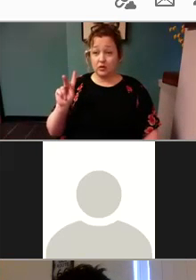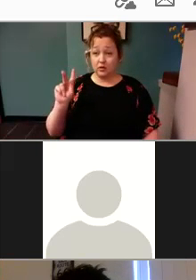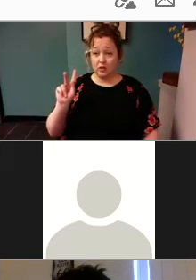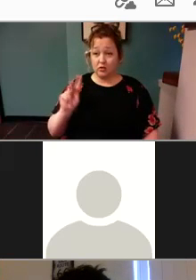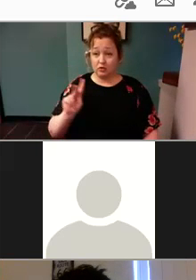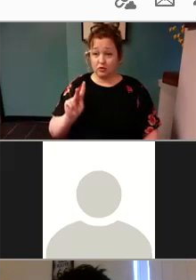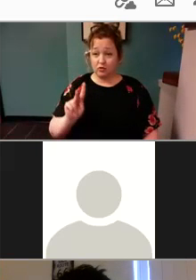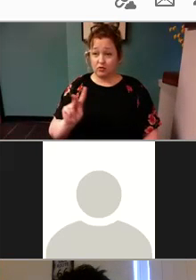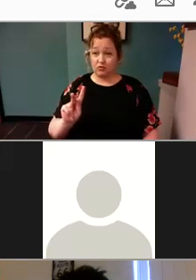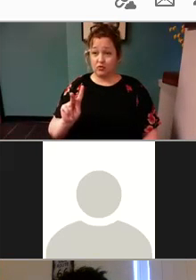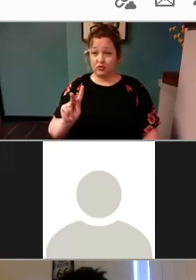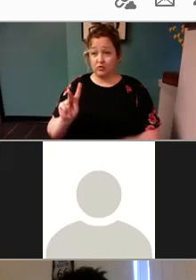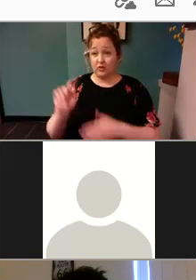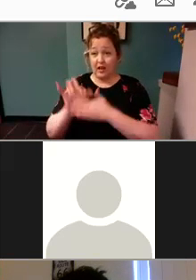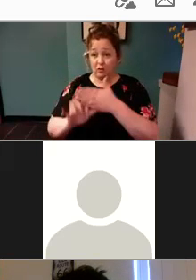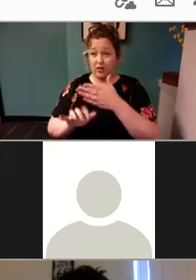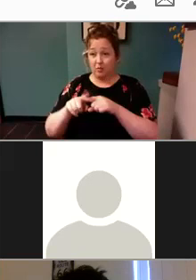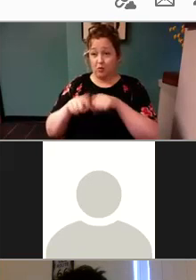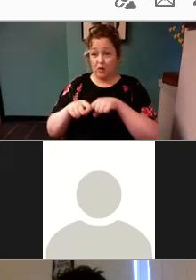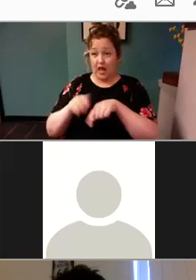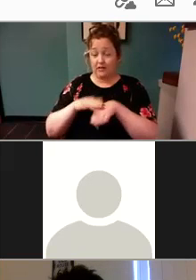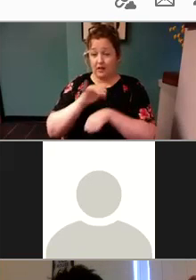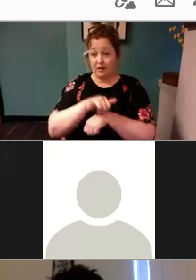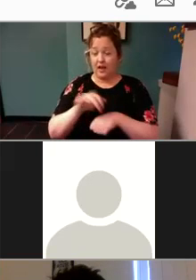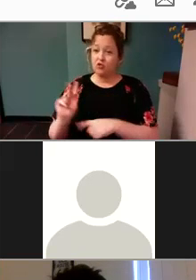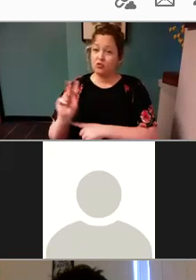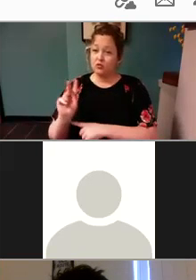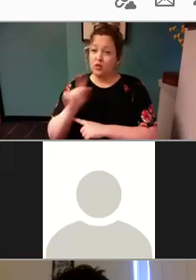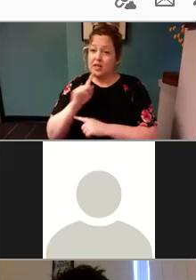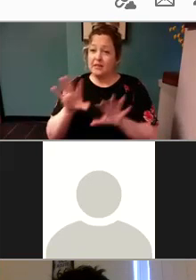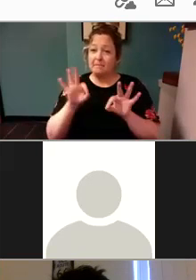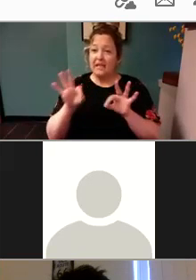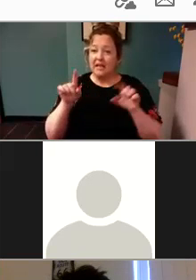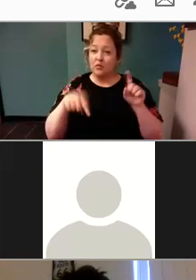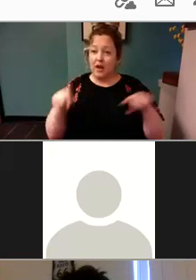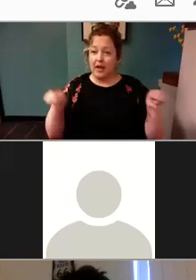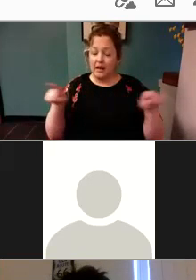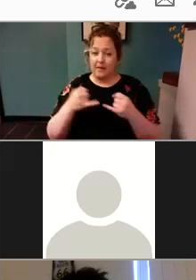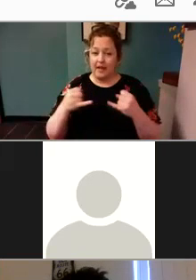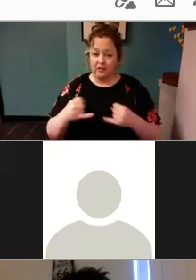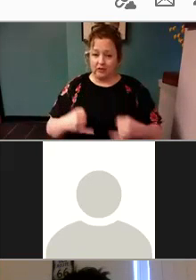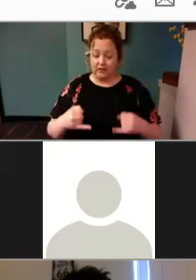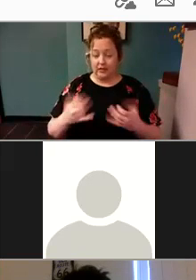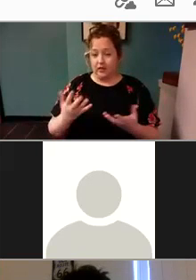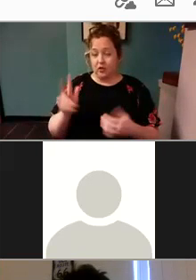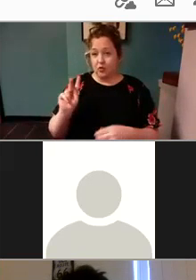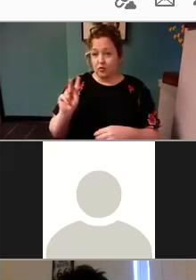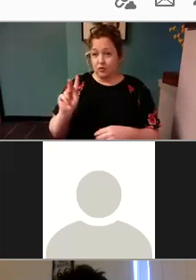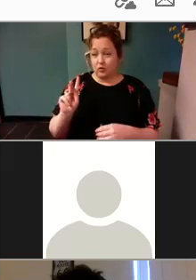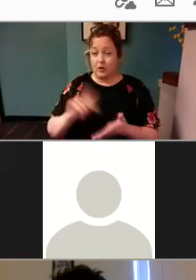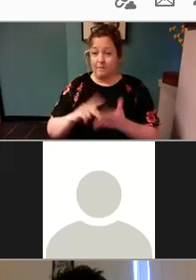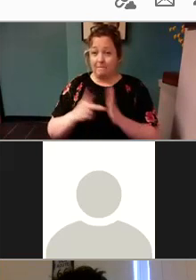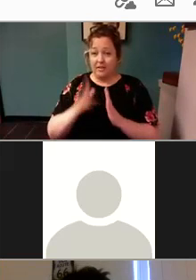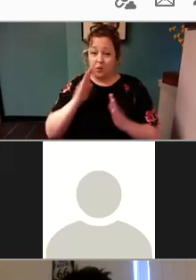picking those random edges, right? So this essentially means that we would have multiple disjoint trees, and we are now wondering